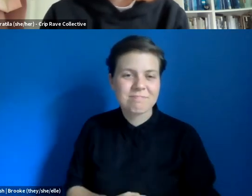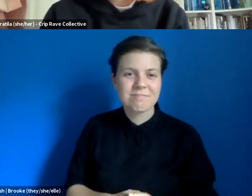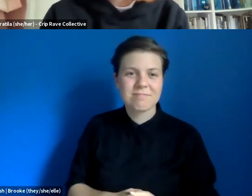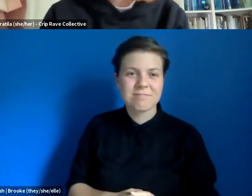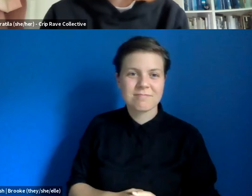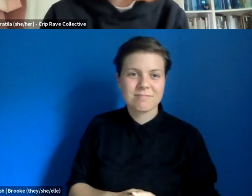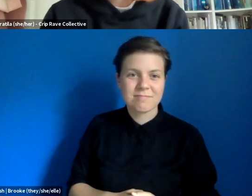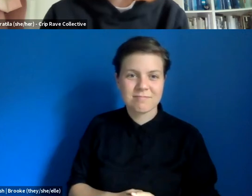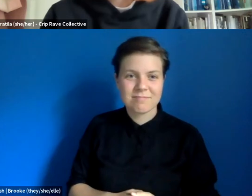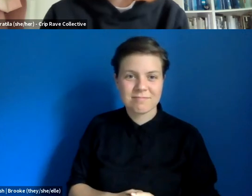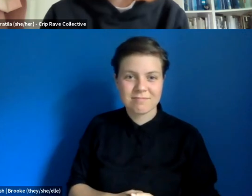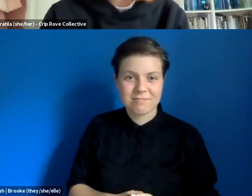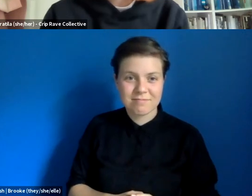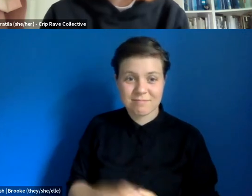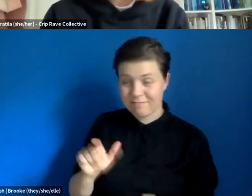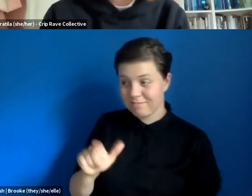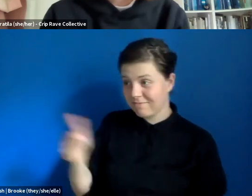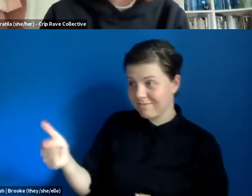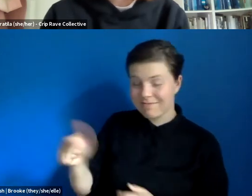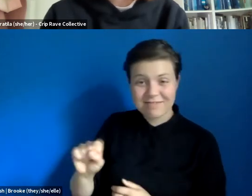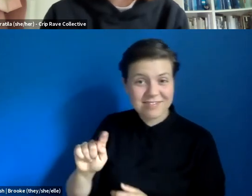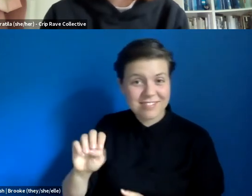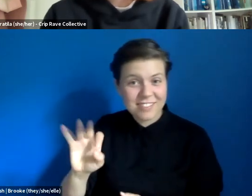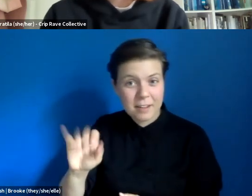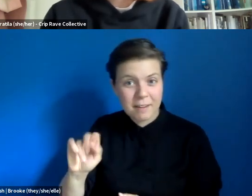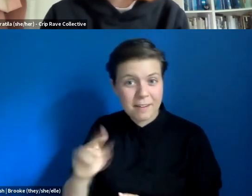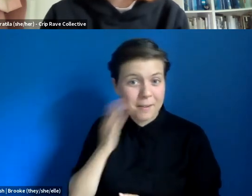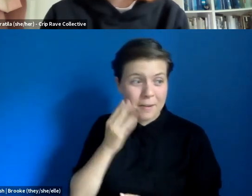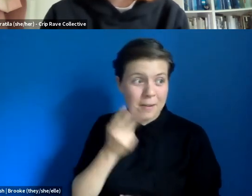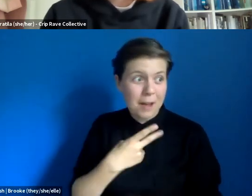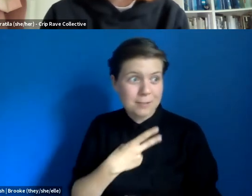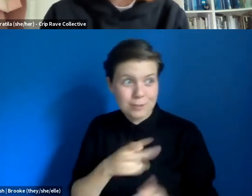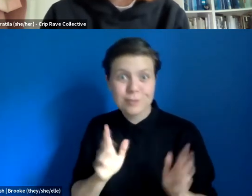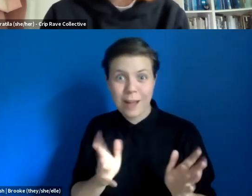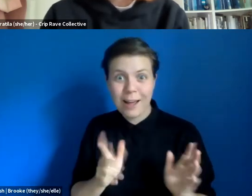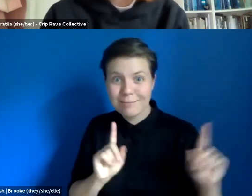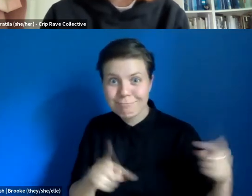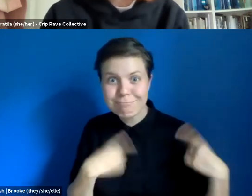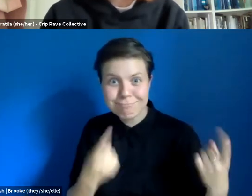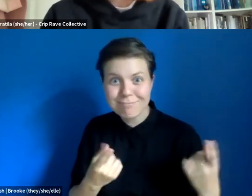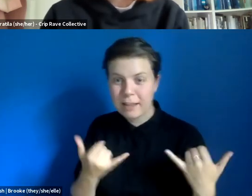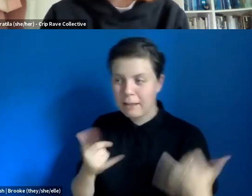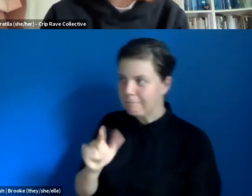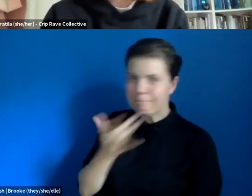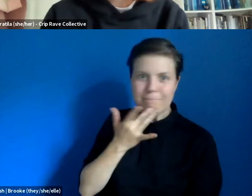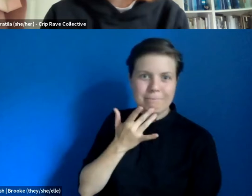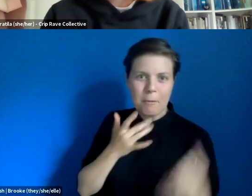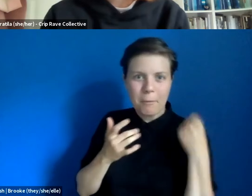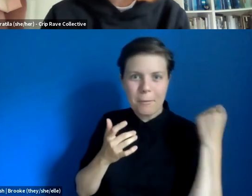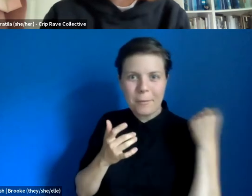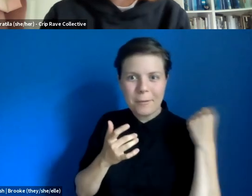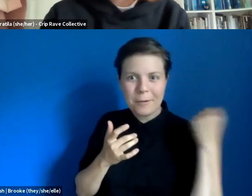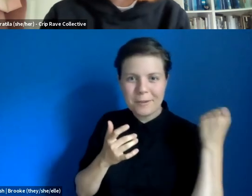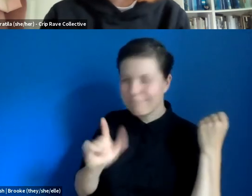what you've been up to, Stefana. We've been talking for quite some time, so we've got some more stuff that we could play later on. But can you tell us